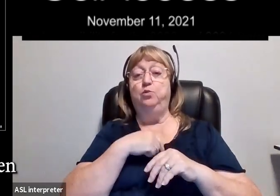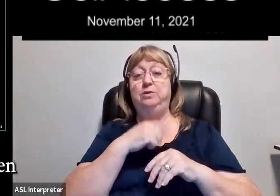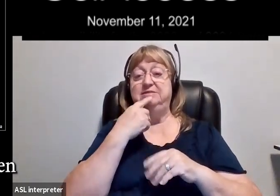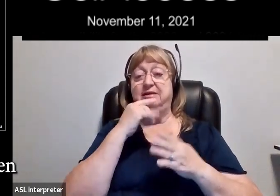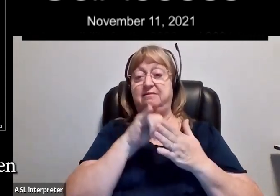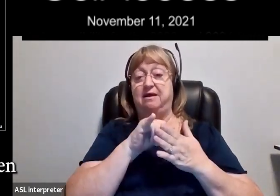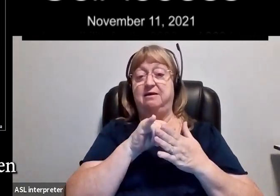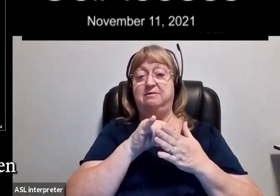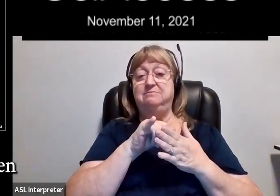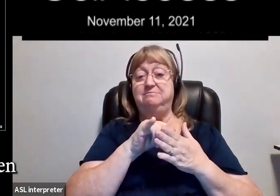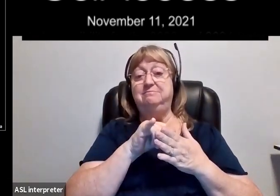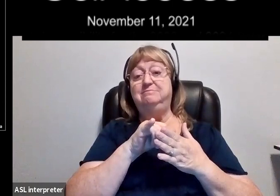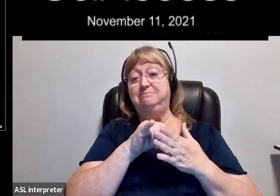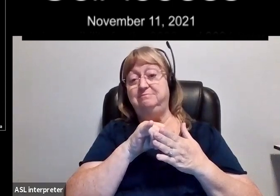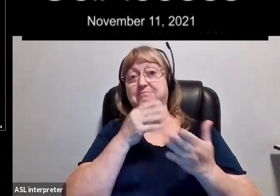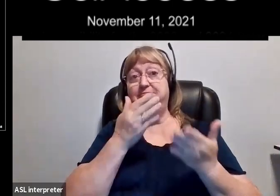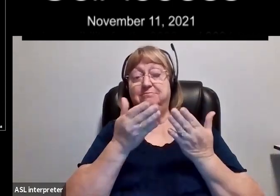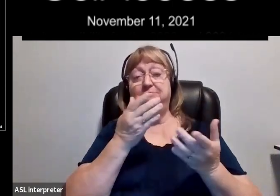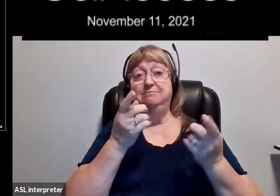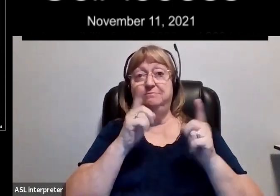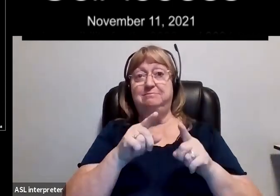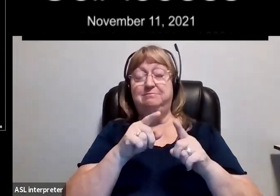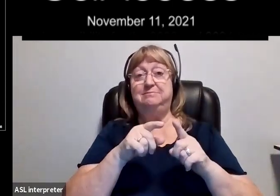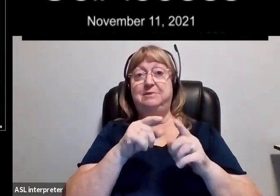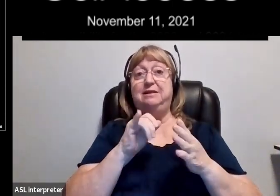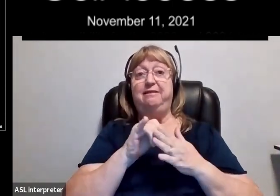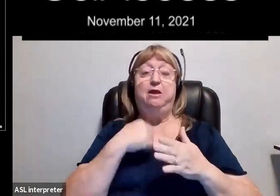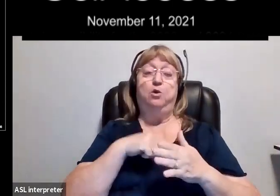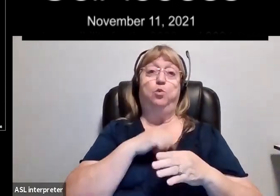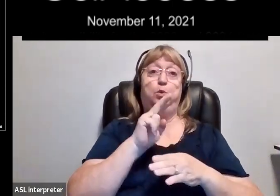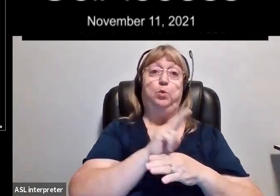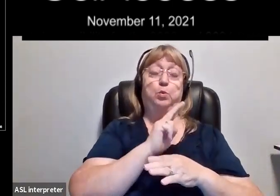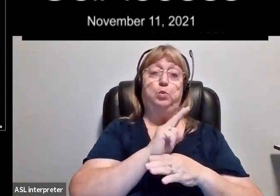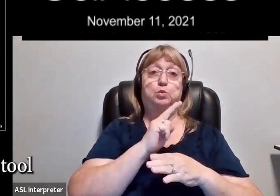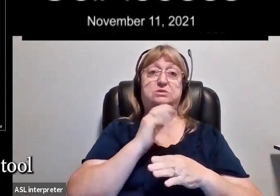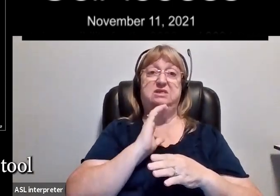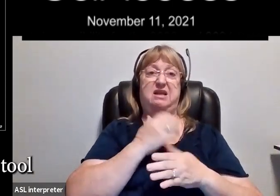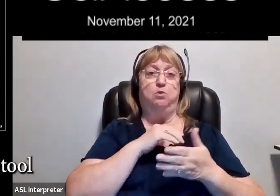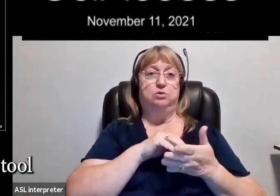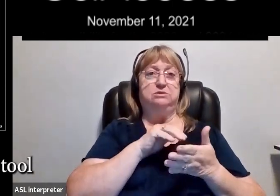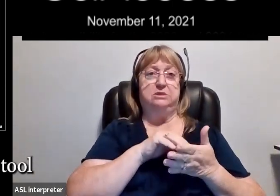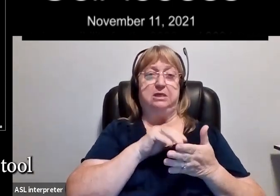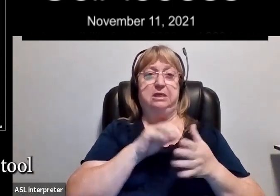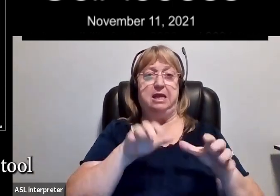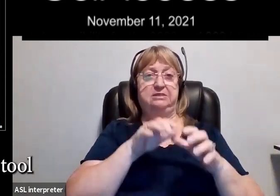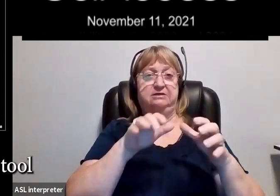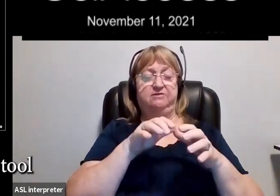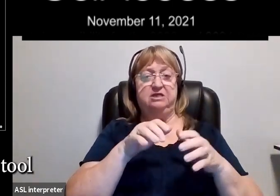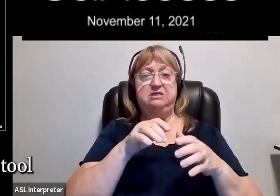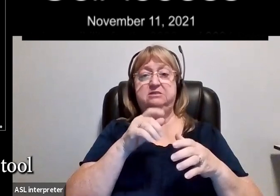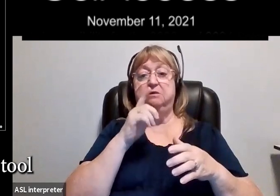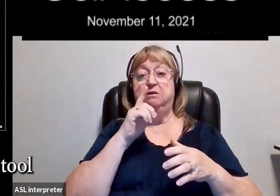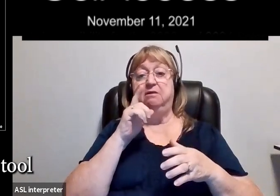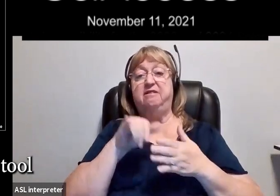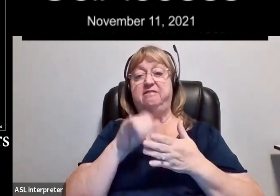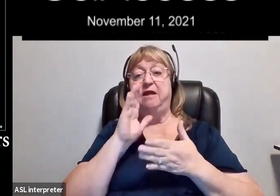that it may happen that the narrative that we used in our storytelling activities also becomes